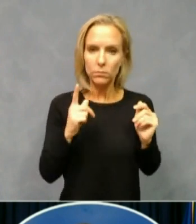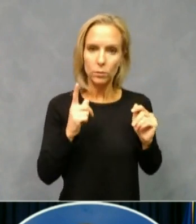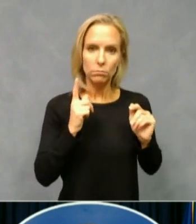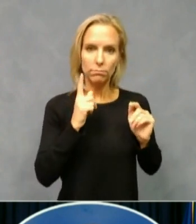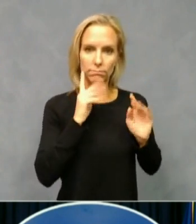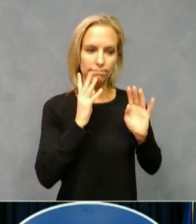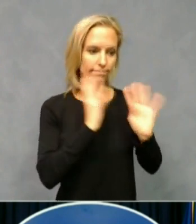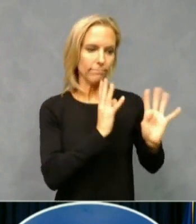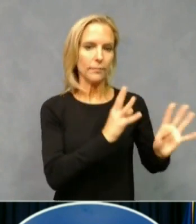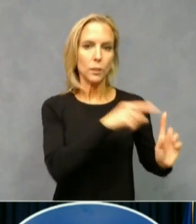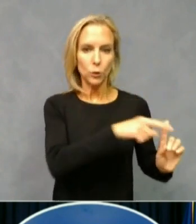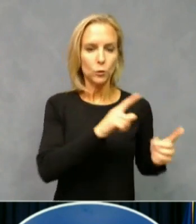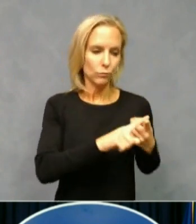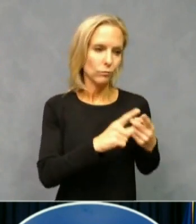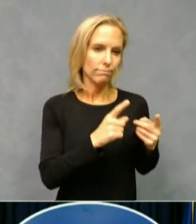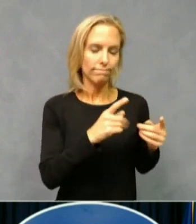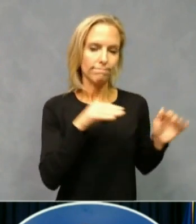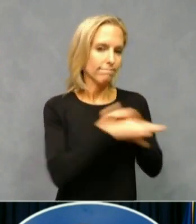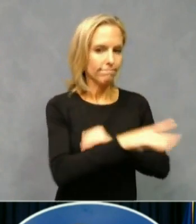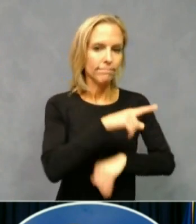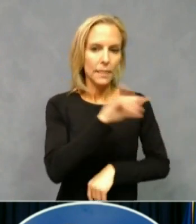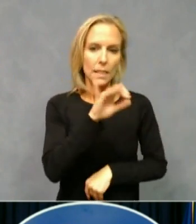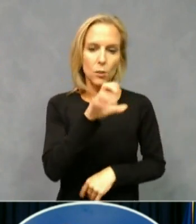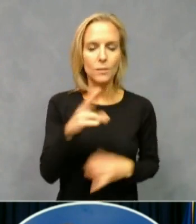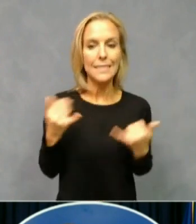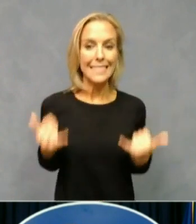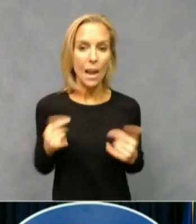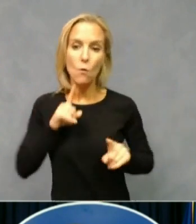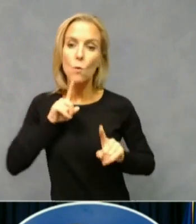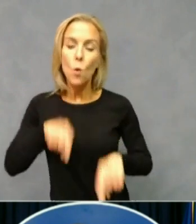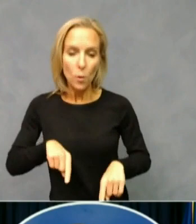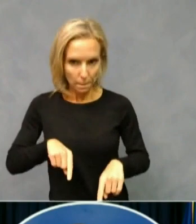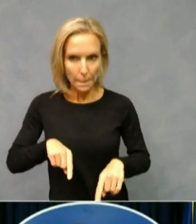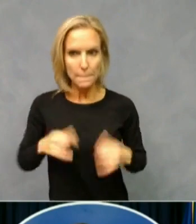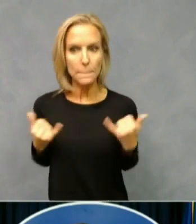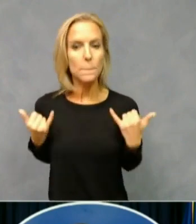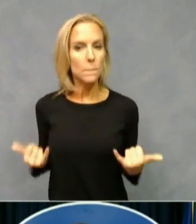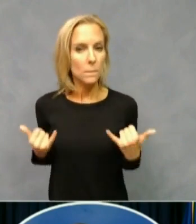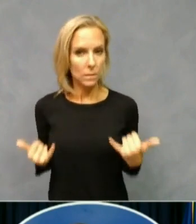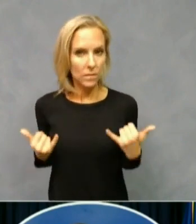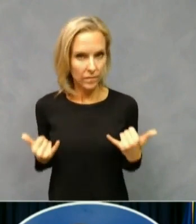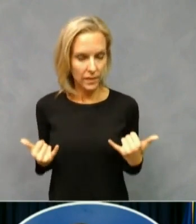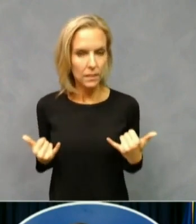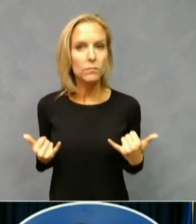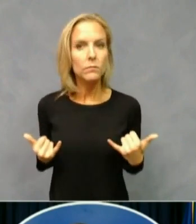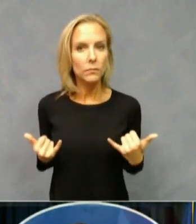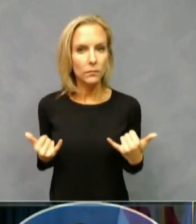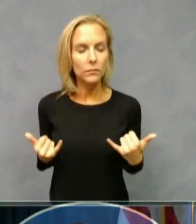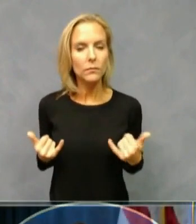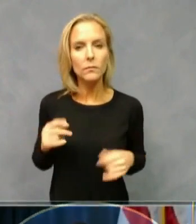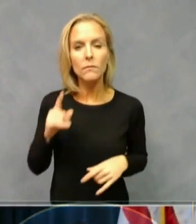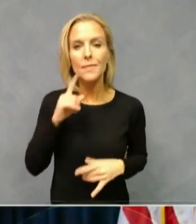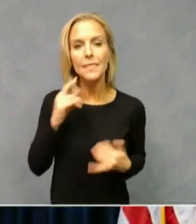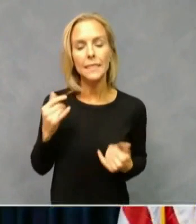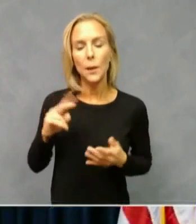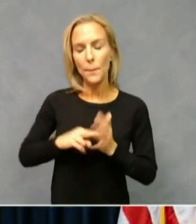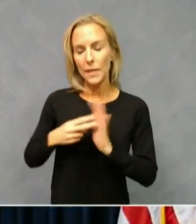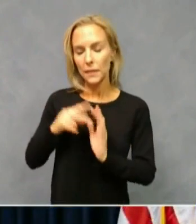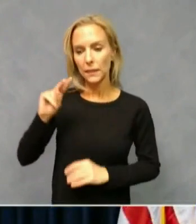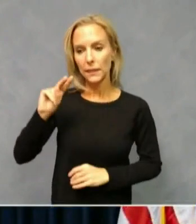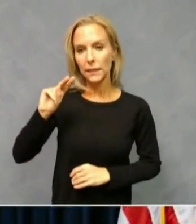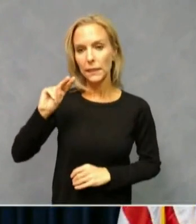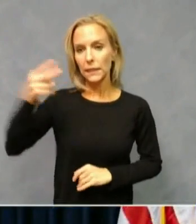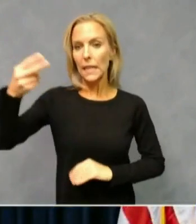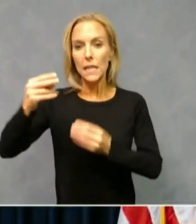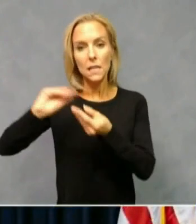So that brings me to today's report. Today, we're reporting the second highest number of cases ever on a